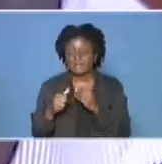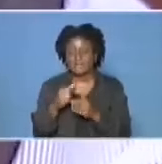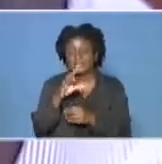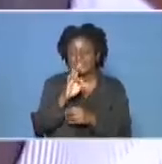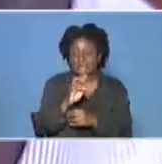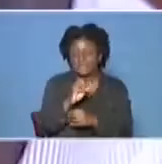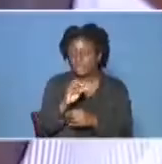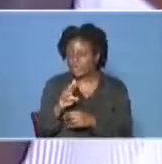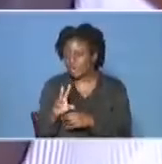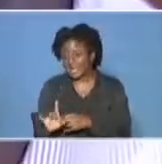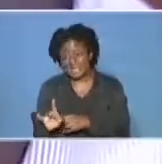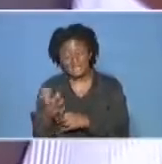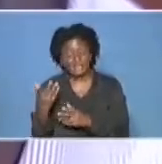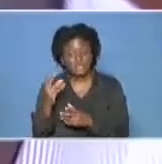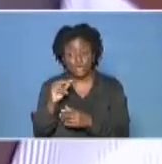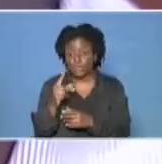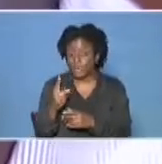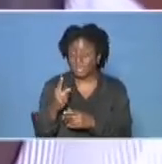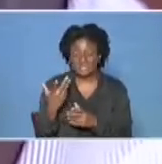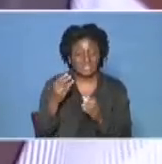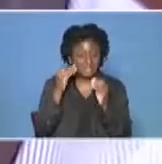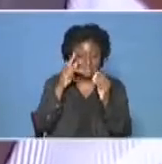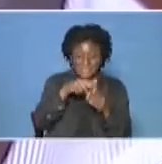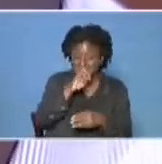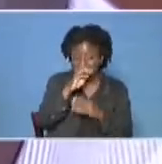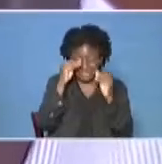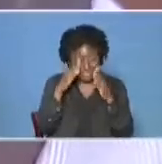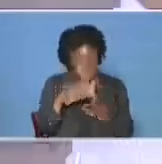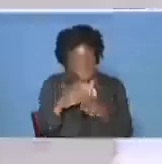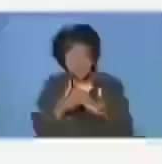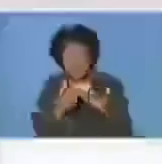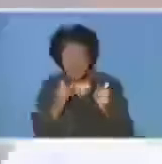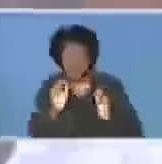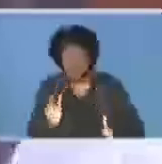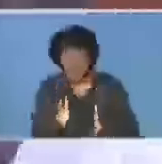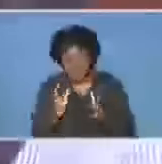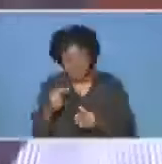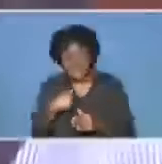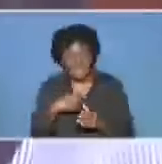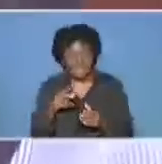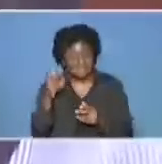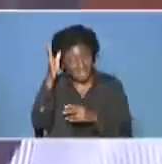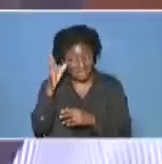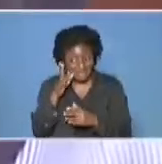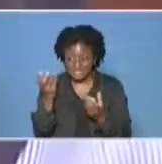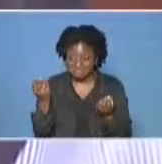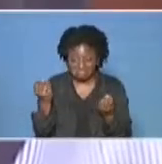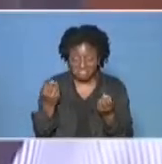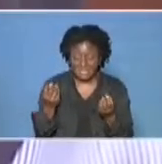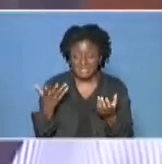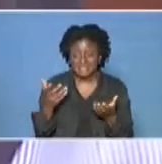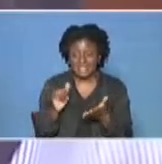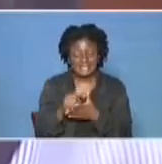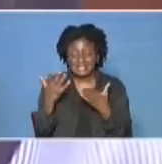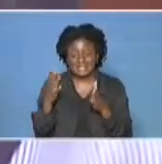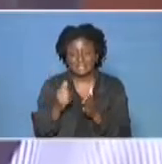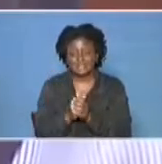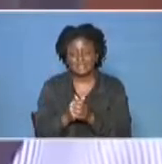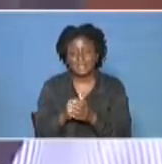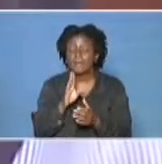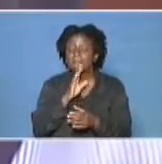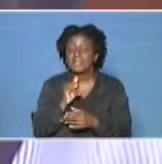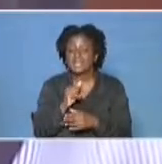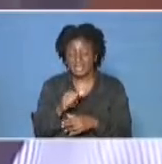the PE teacher never came after me, parents didn't, and so that was that. Proud of it, being a Bahamian and,